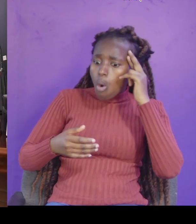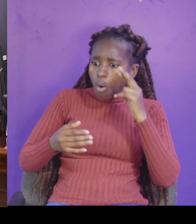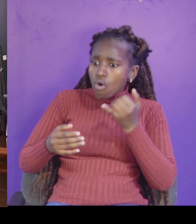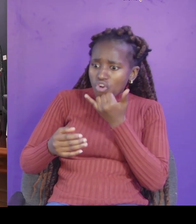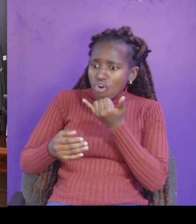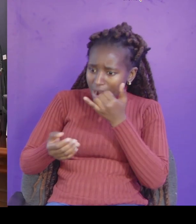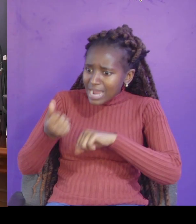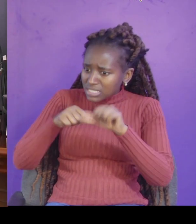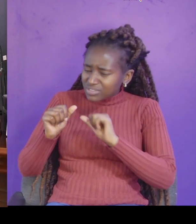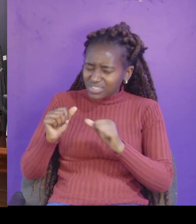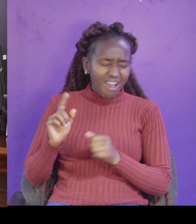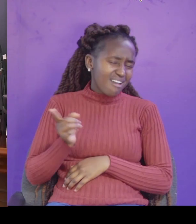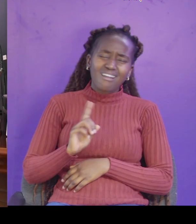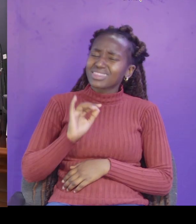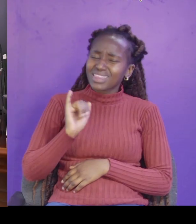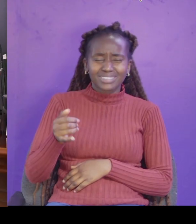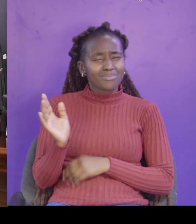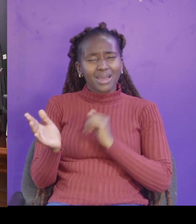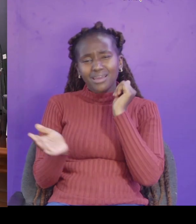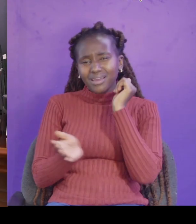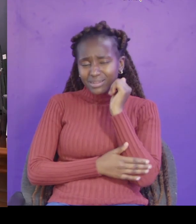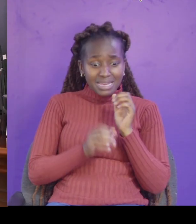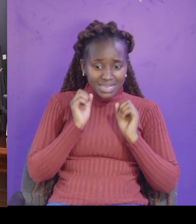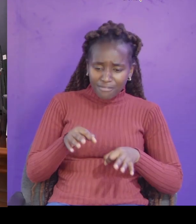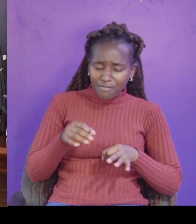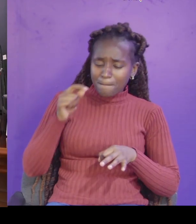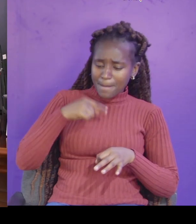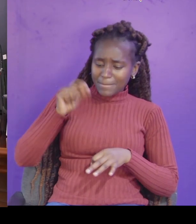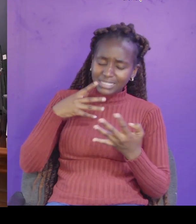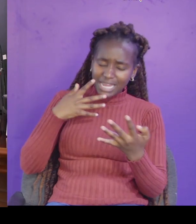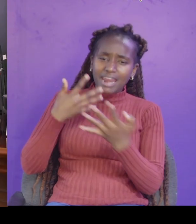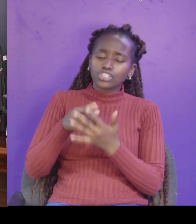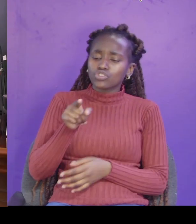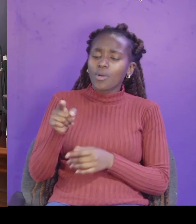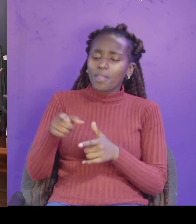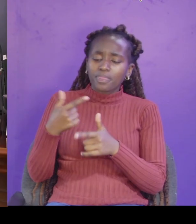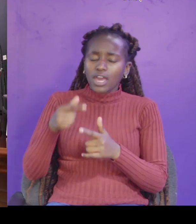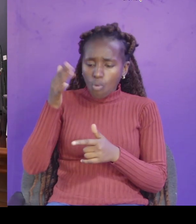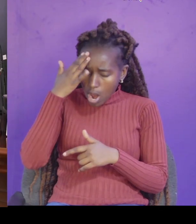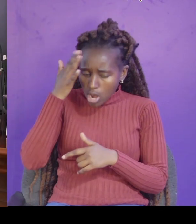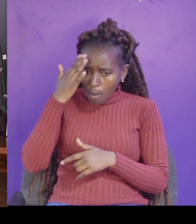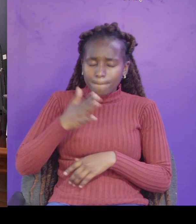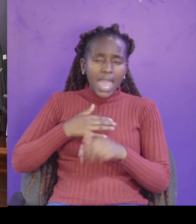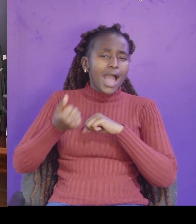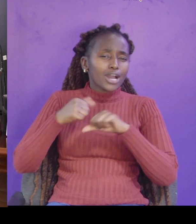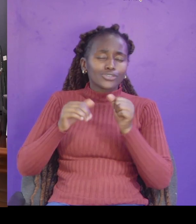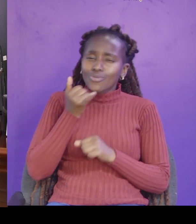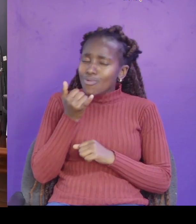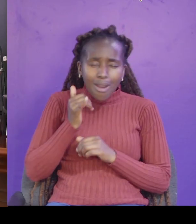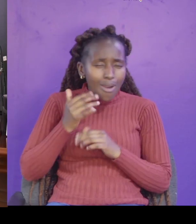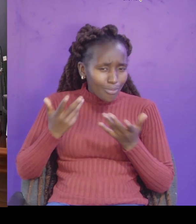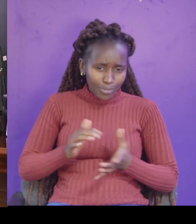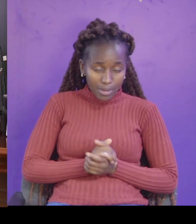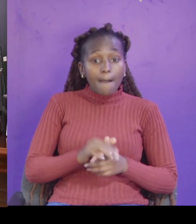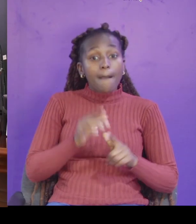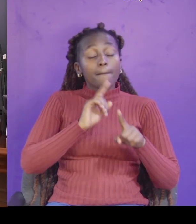person for him to know that what he's doing is wrong, and he has to do the right thing. And there are those out there who are